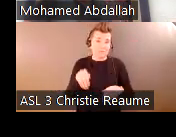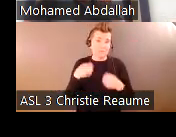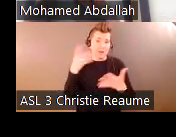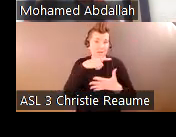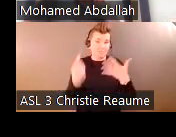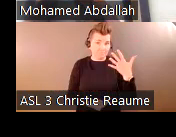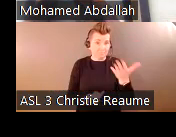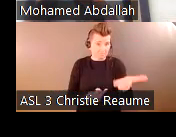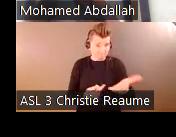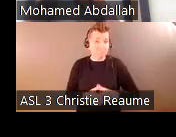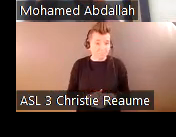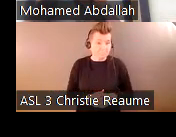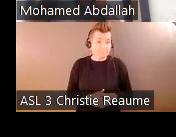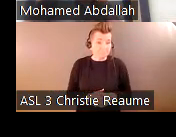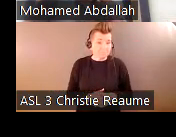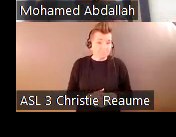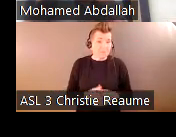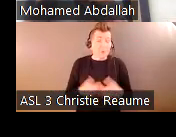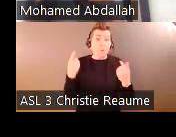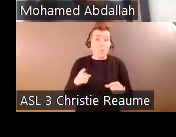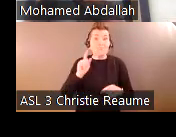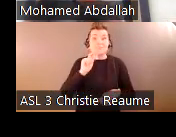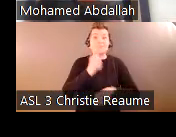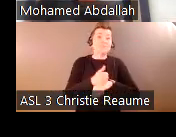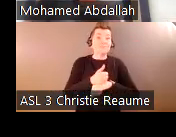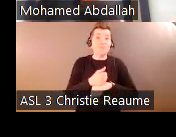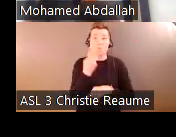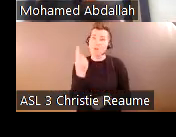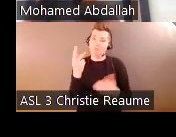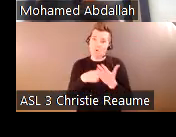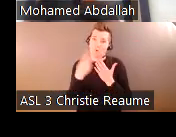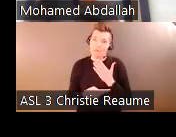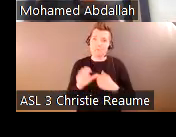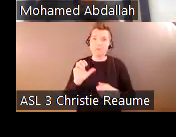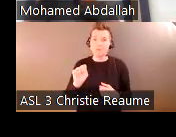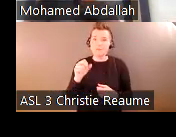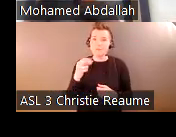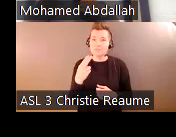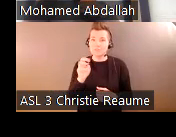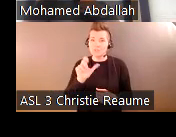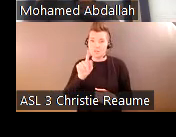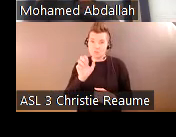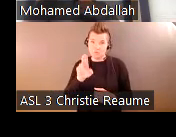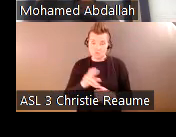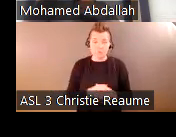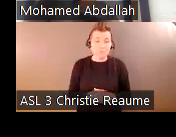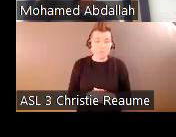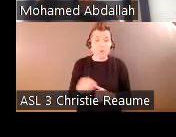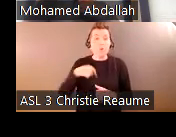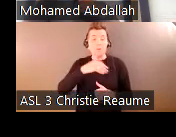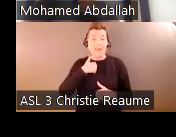But when we first started, the only program that we started was a shelter program. We have four adjacent homes or